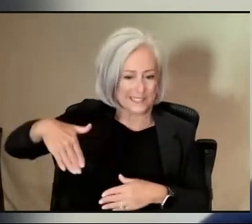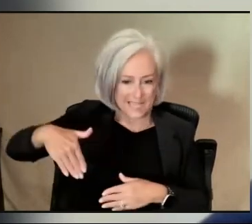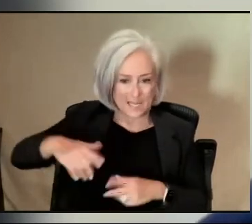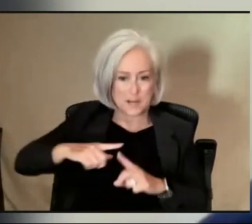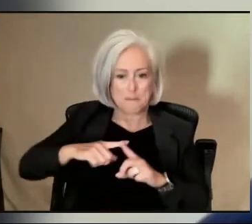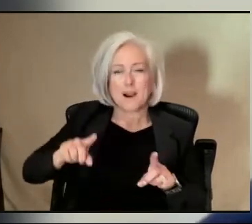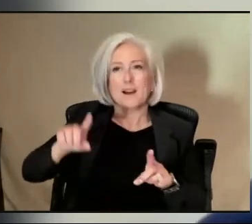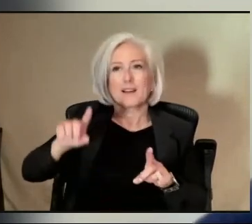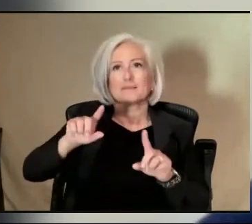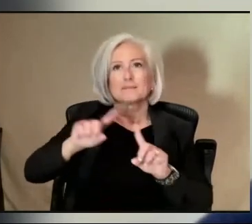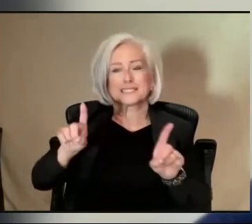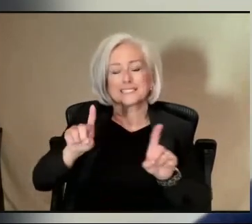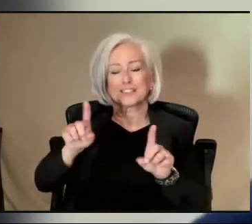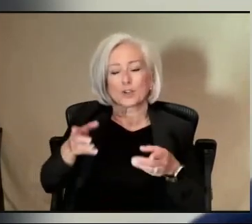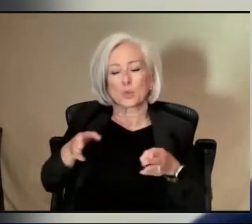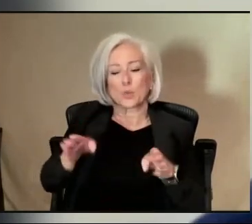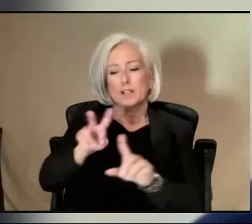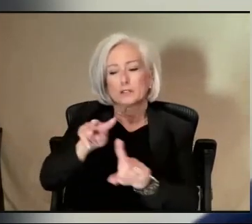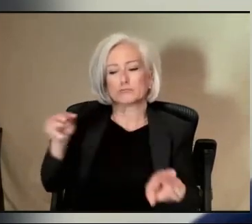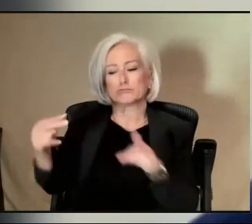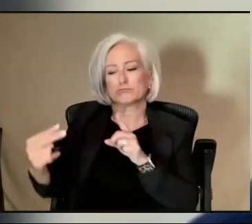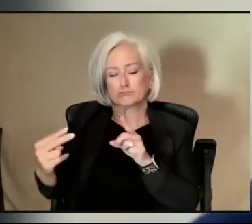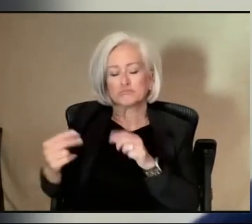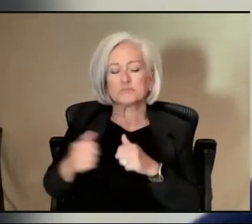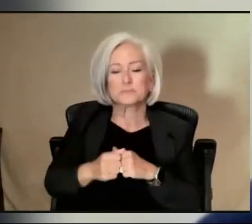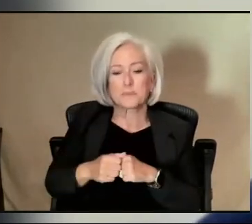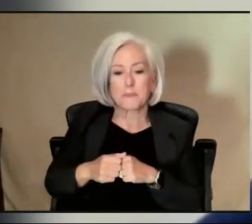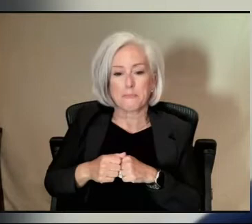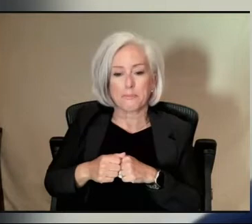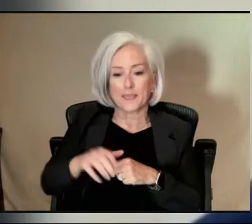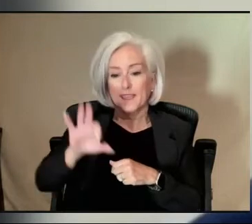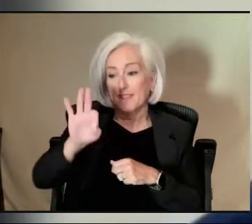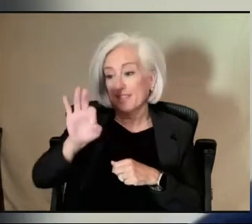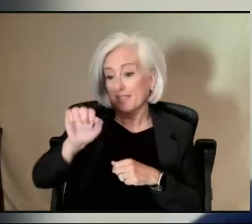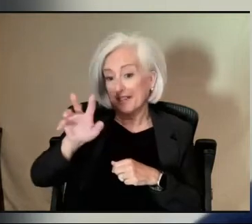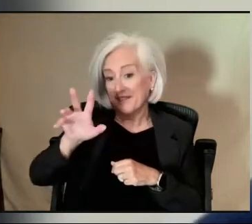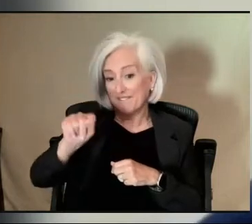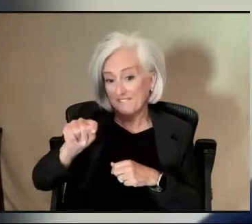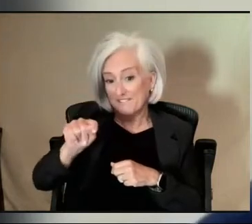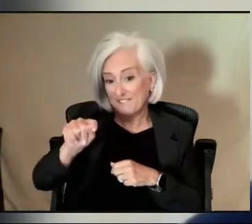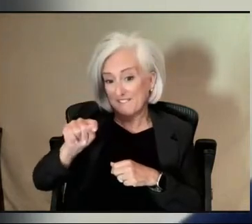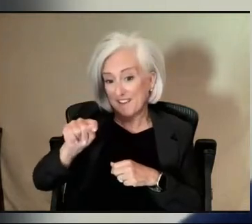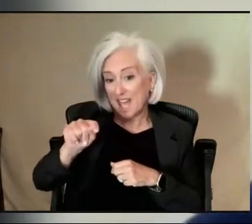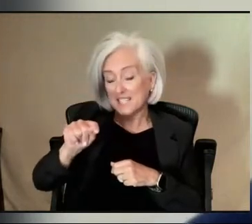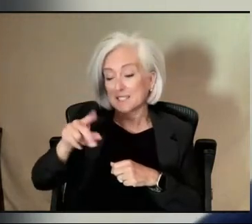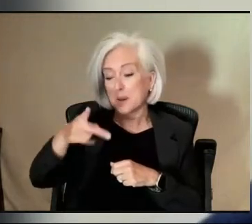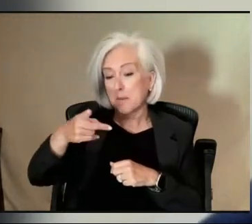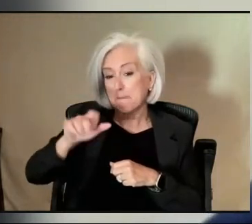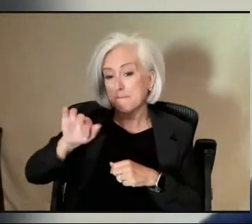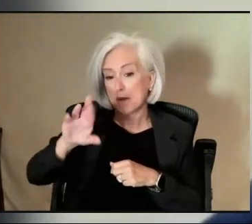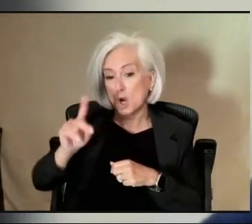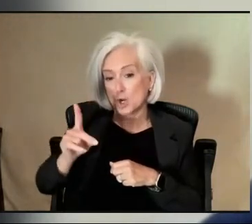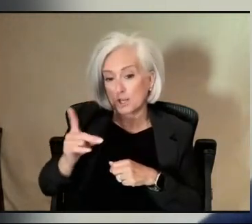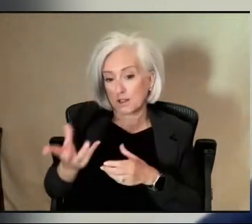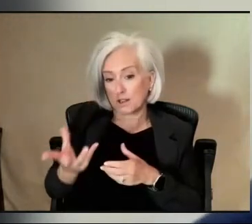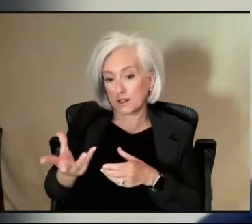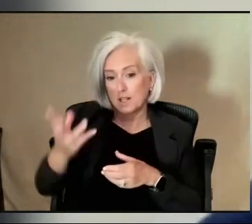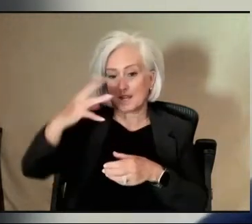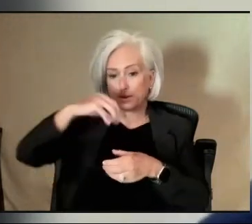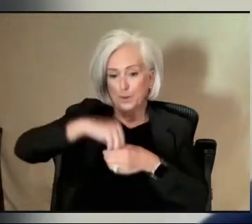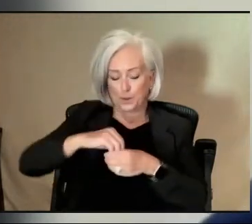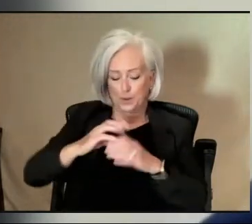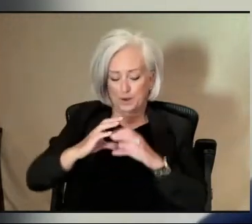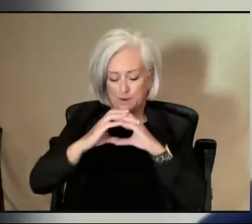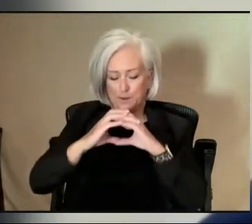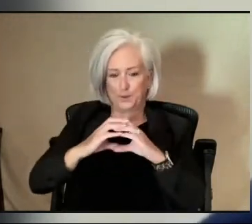about it. As you said, the fat particle that this mRNA is encased in when it's given to us